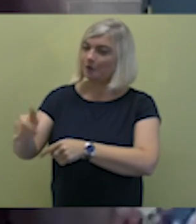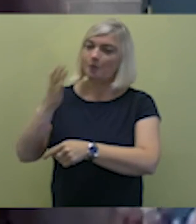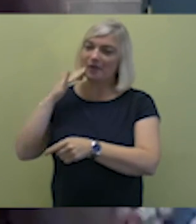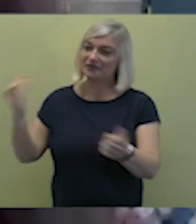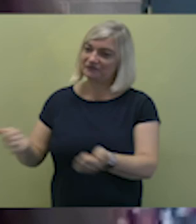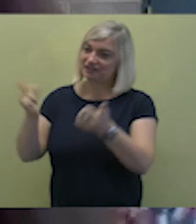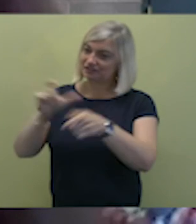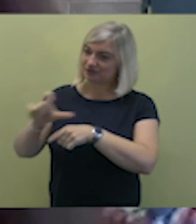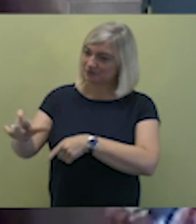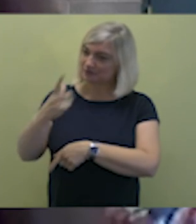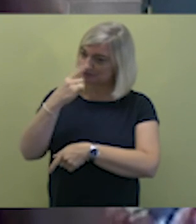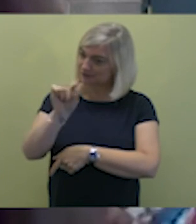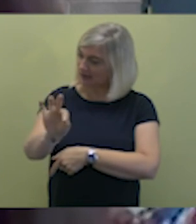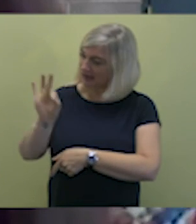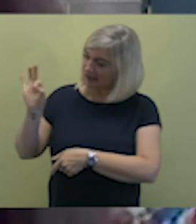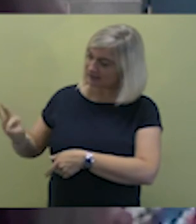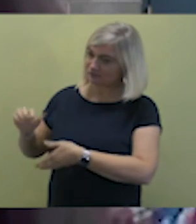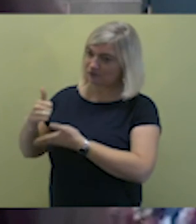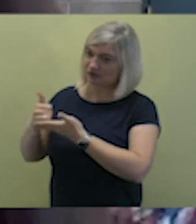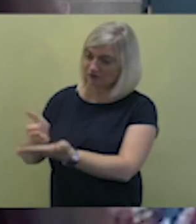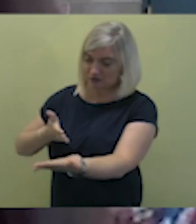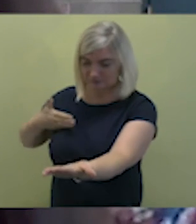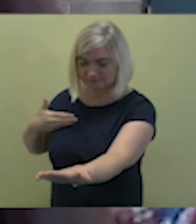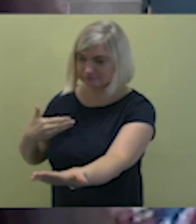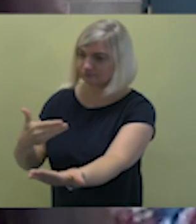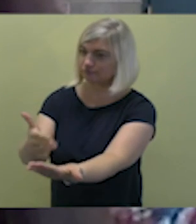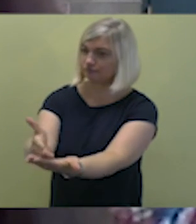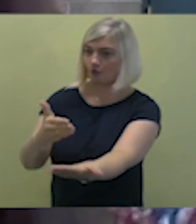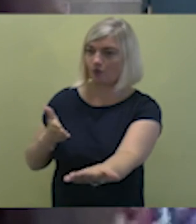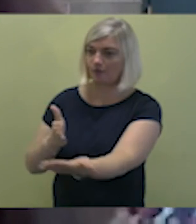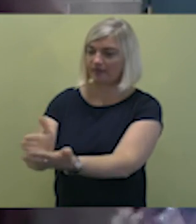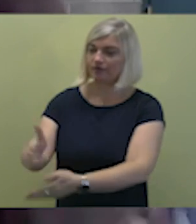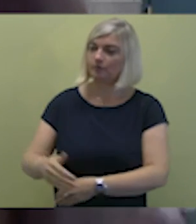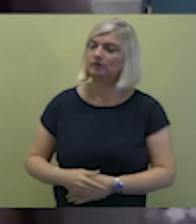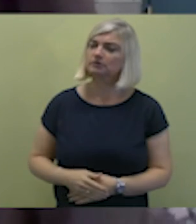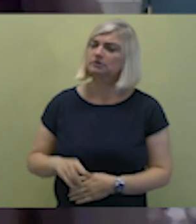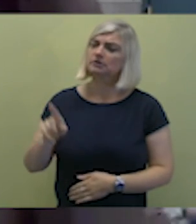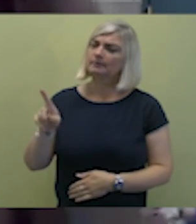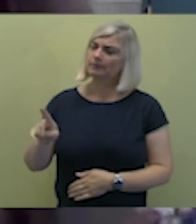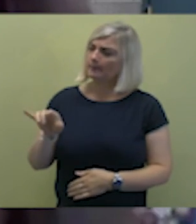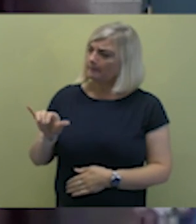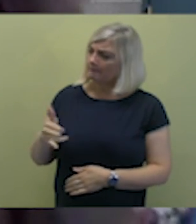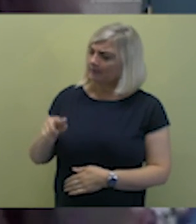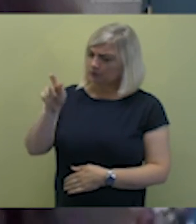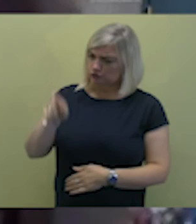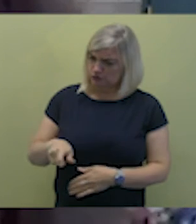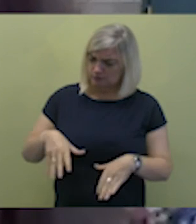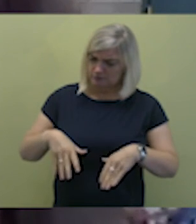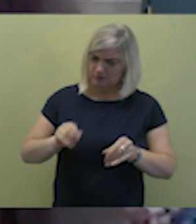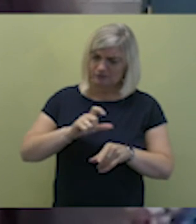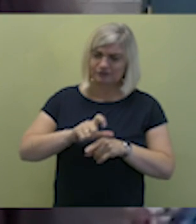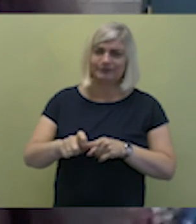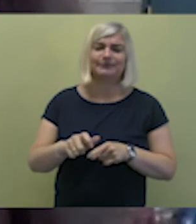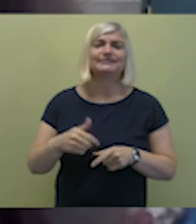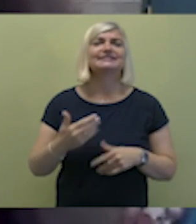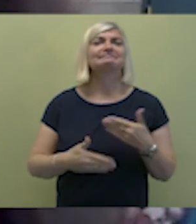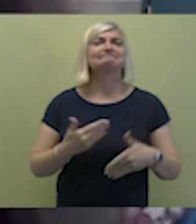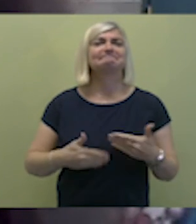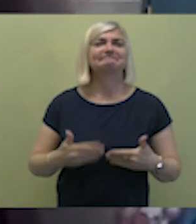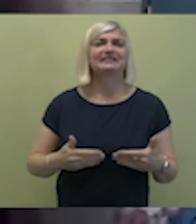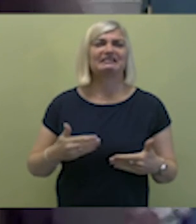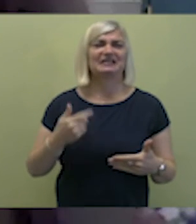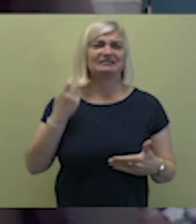contacted and go to if for any advice. Now, if a student realises within the first couple of weeks that actually the